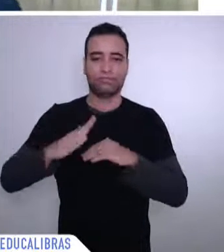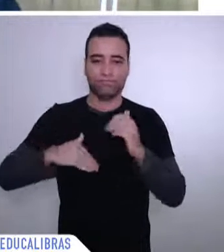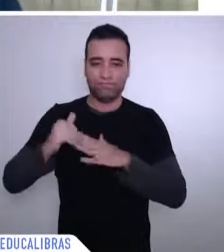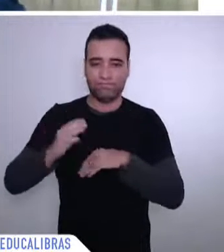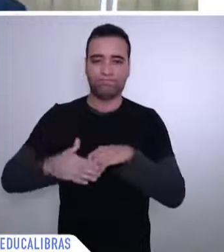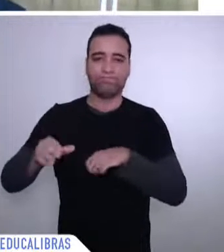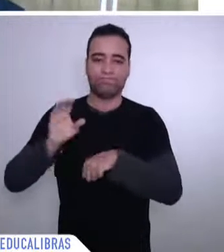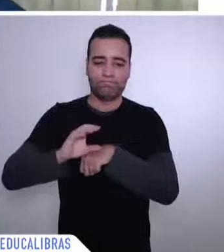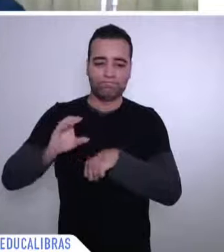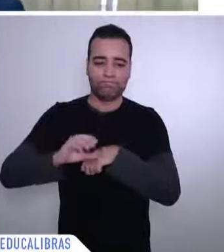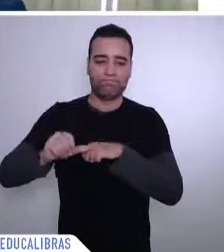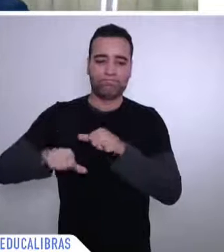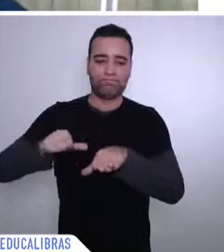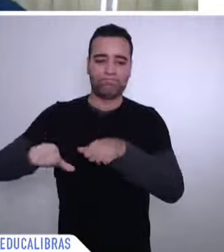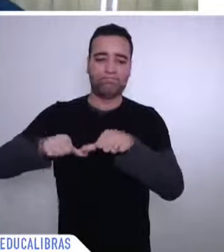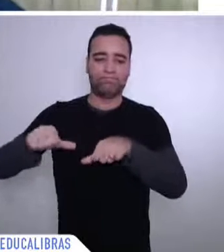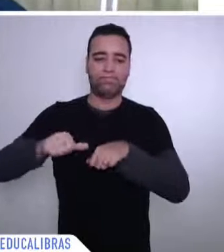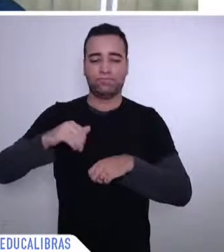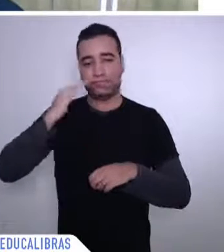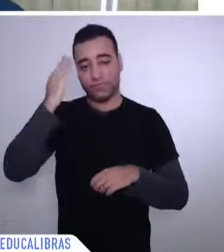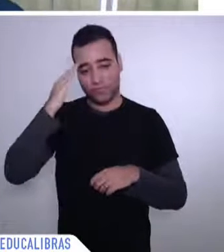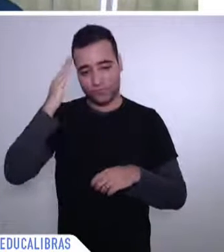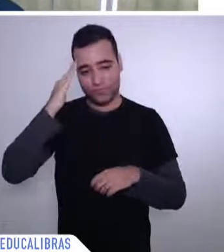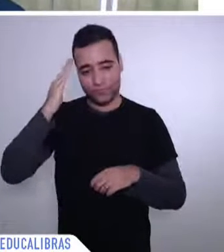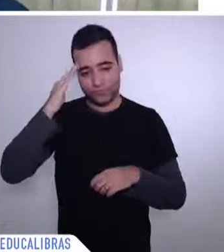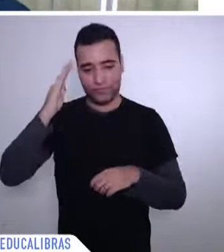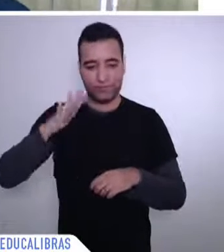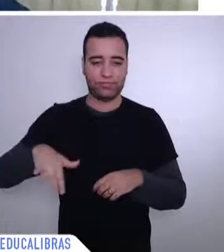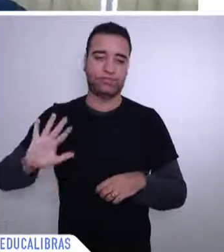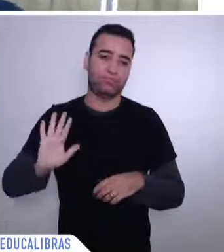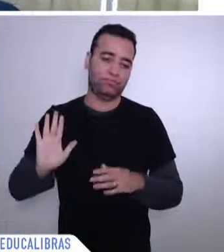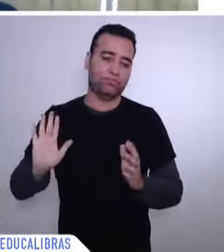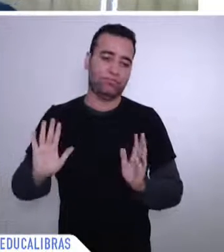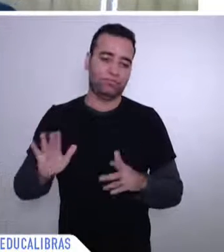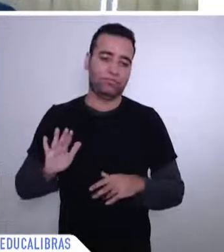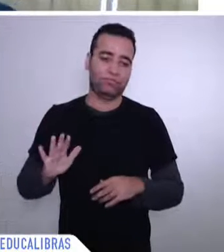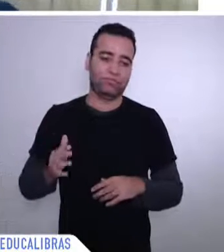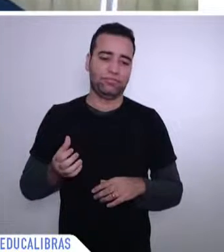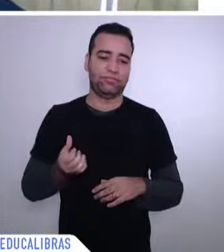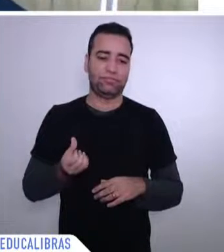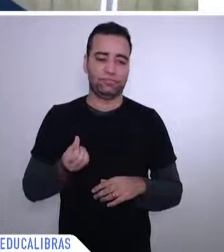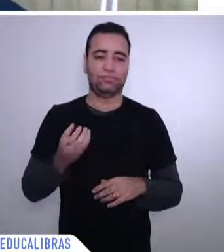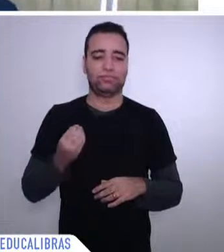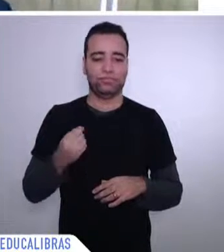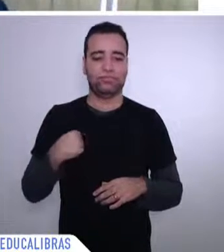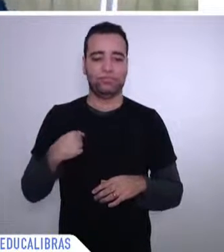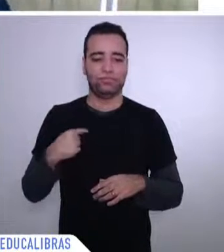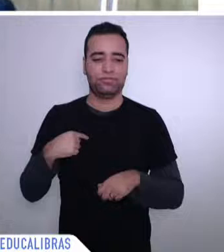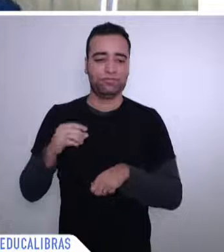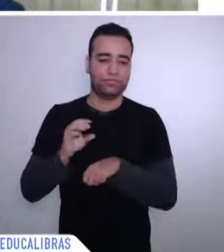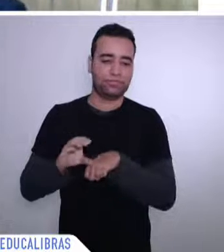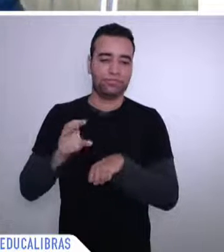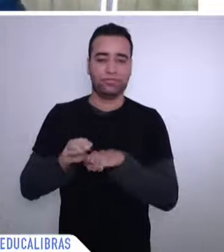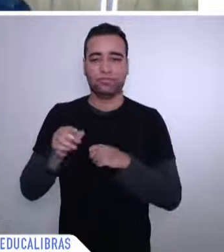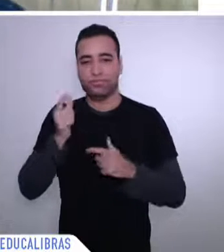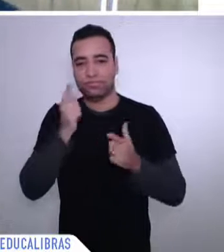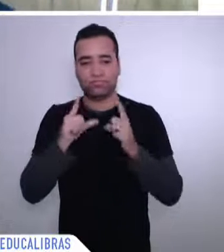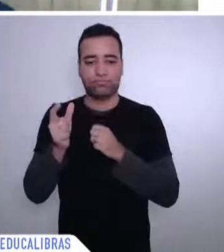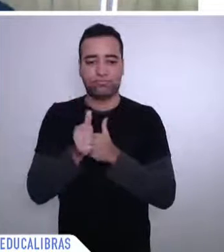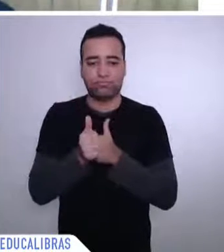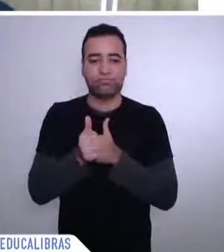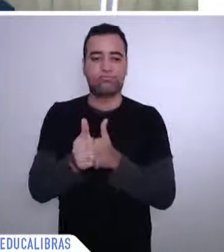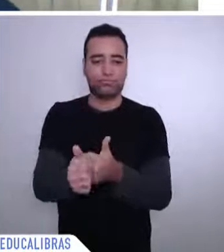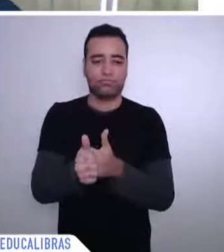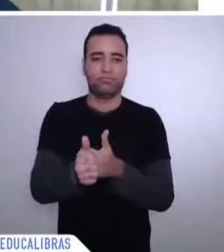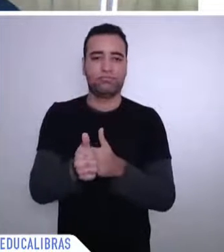to be updated, requalify, understand this market. And I am above 6 years old, and you can